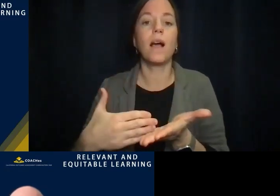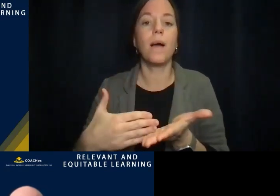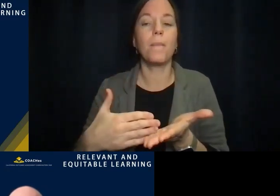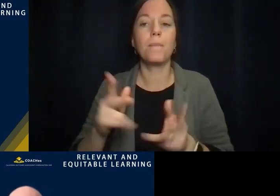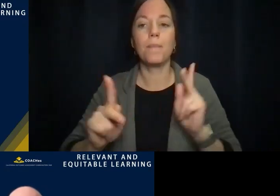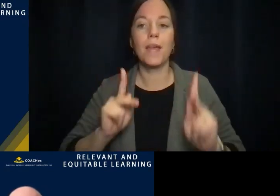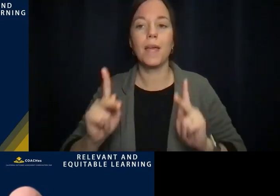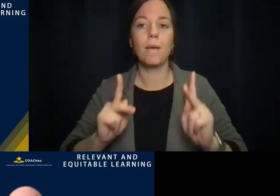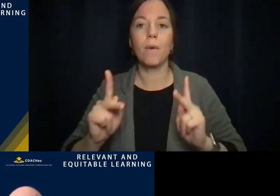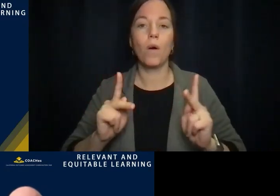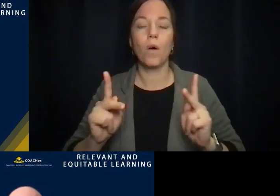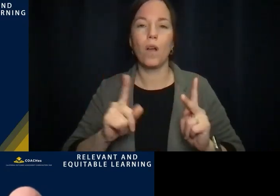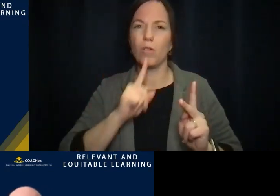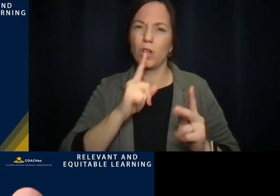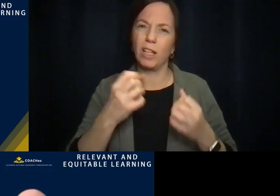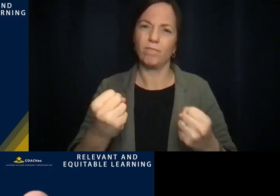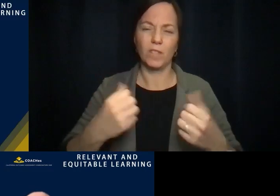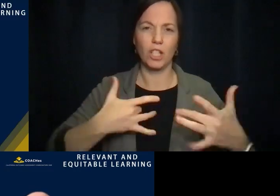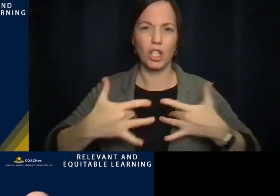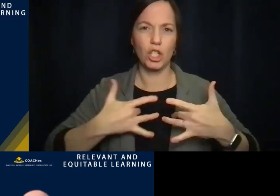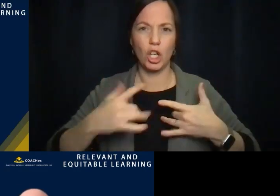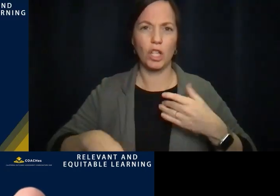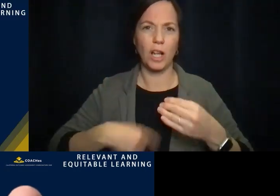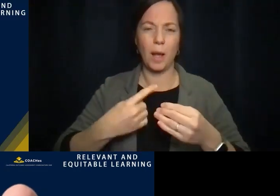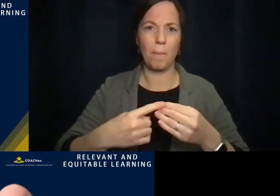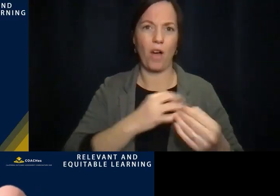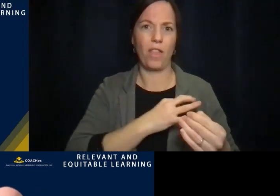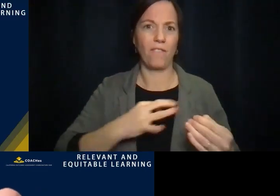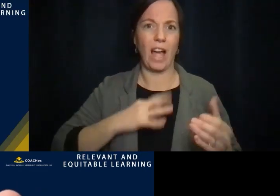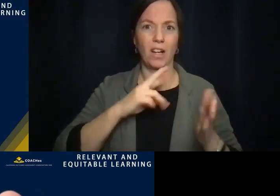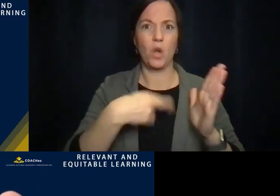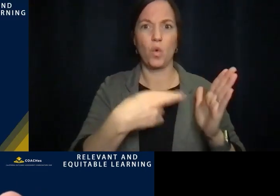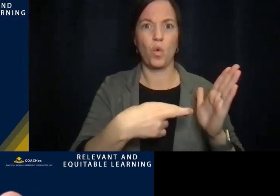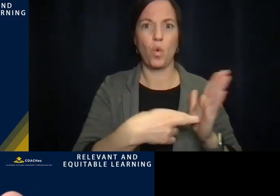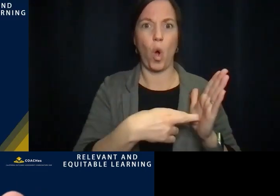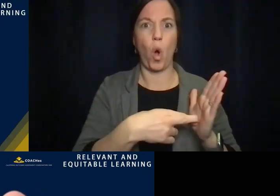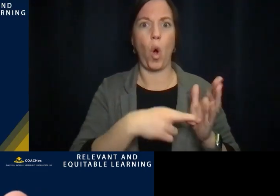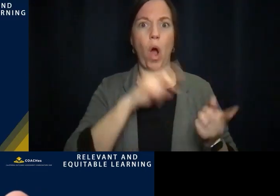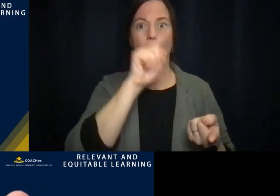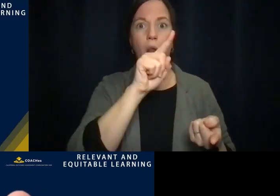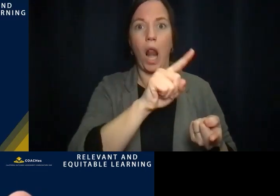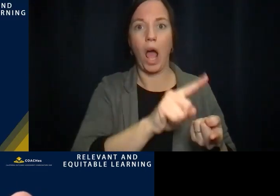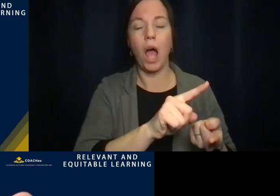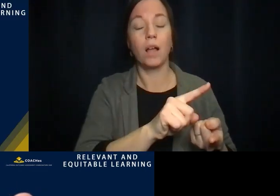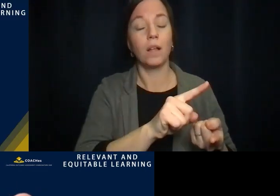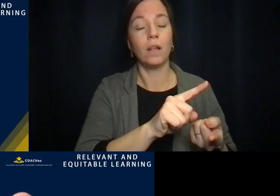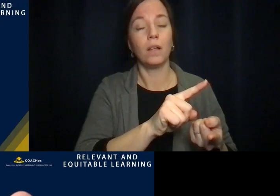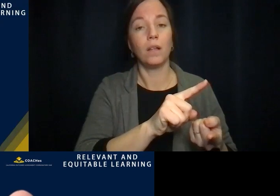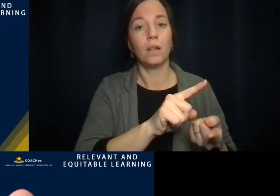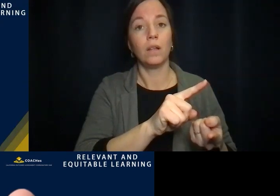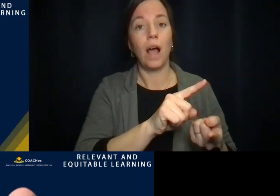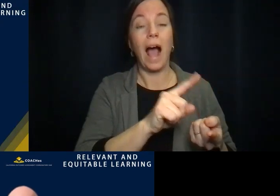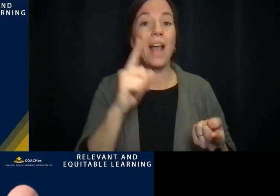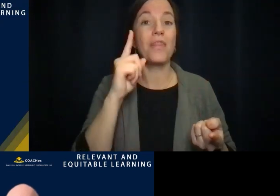people who are so concerned about the diminishing role of faculty, those I think thoughts could be put